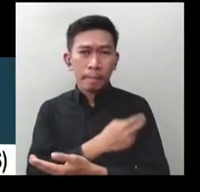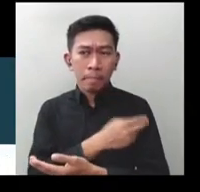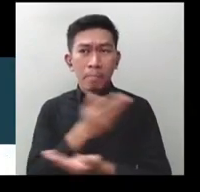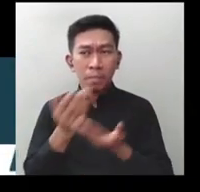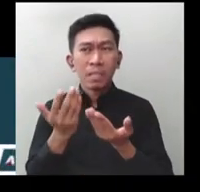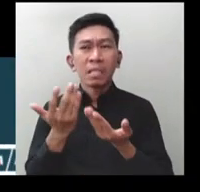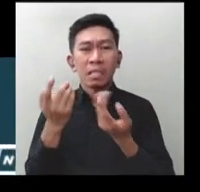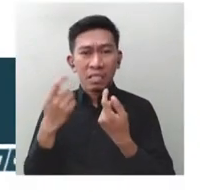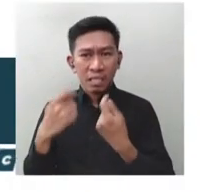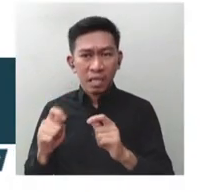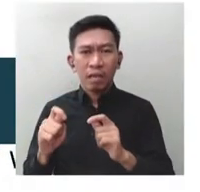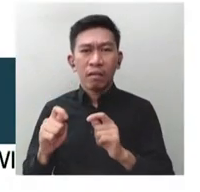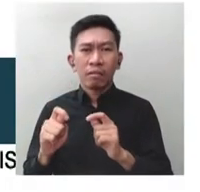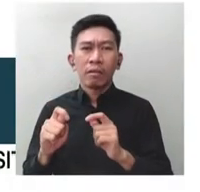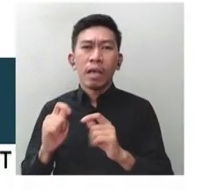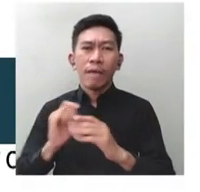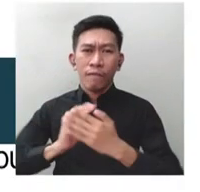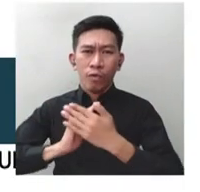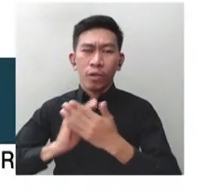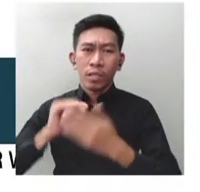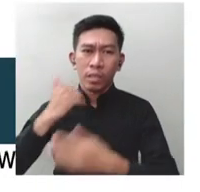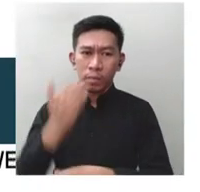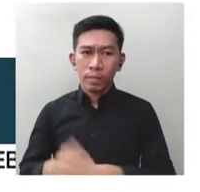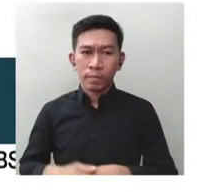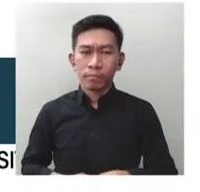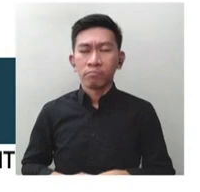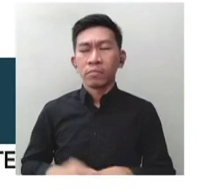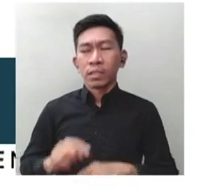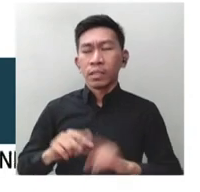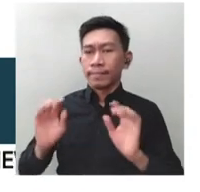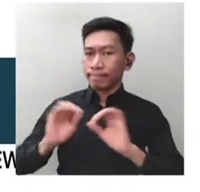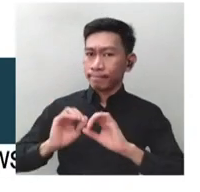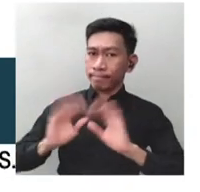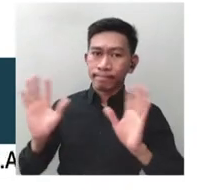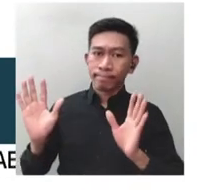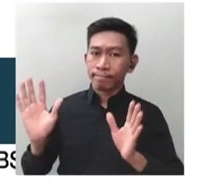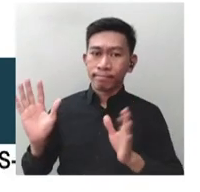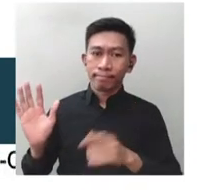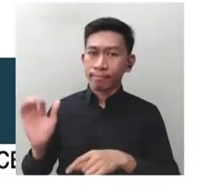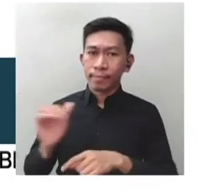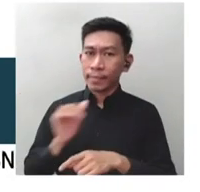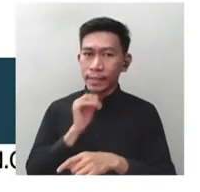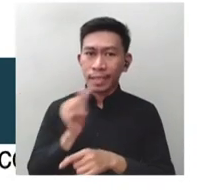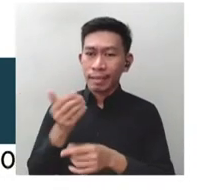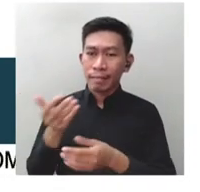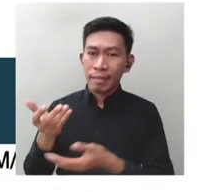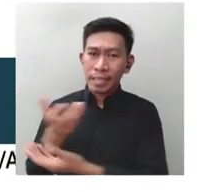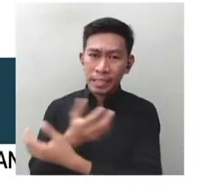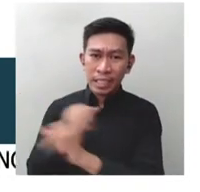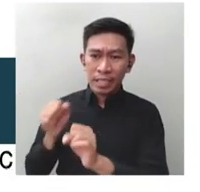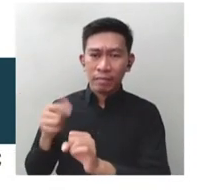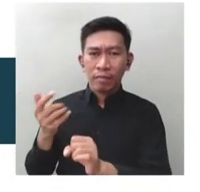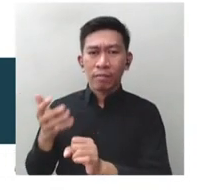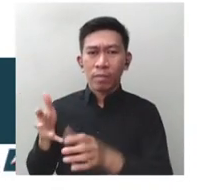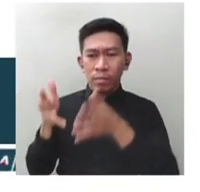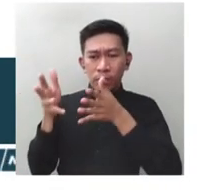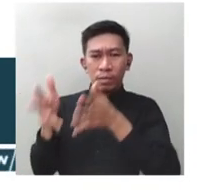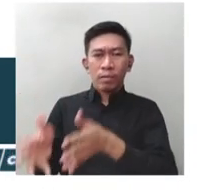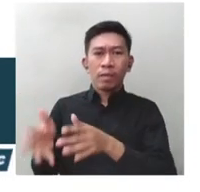again, they didn't. It took another person to fish, retrieve Jemboy's body out of the water.